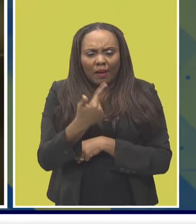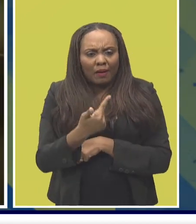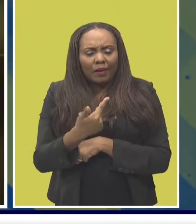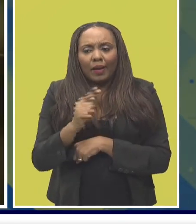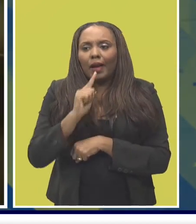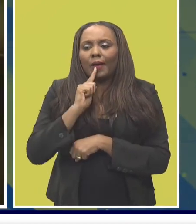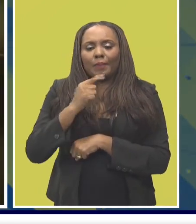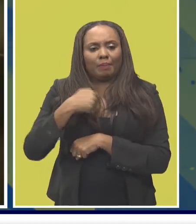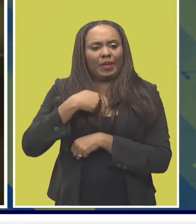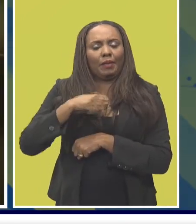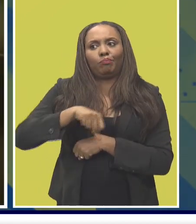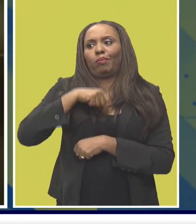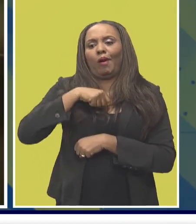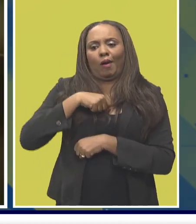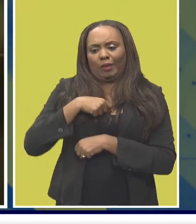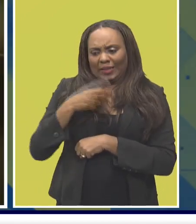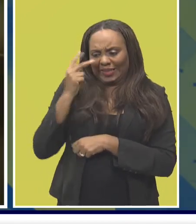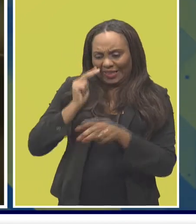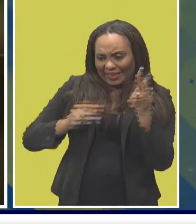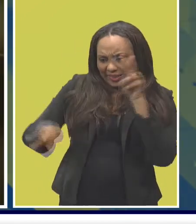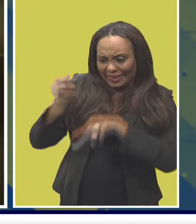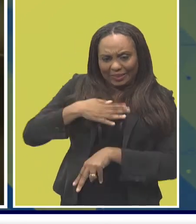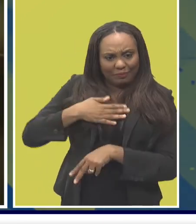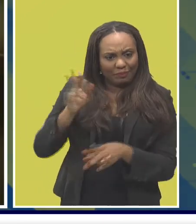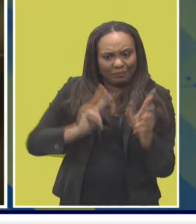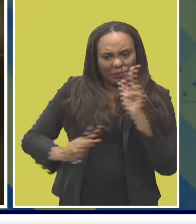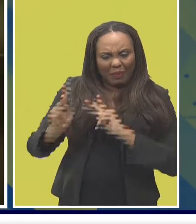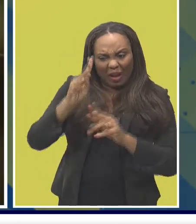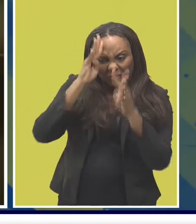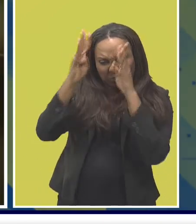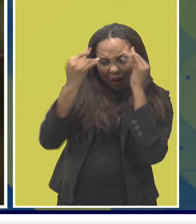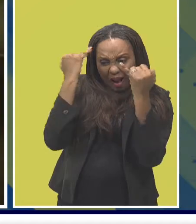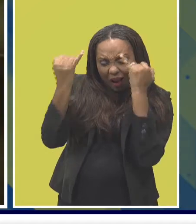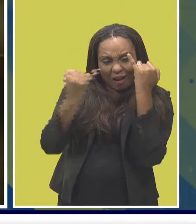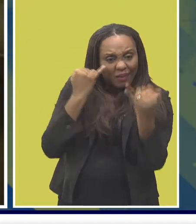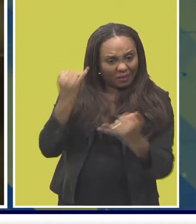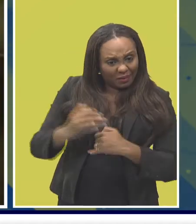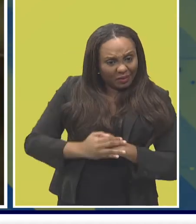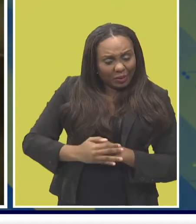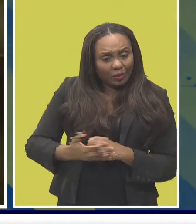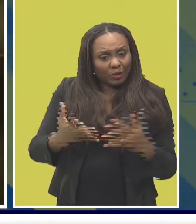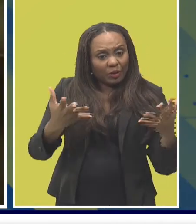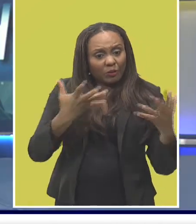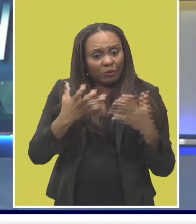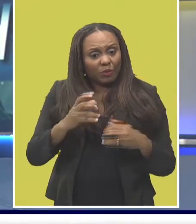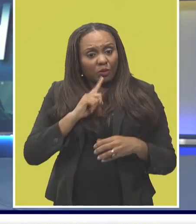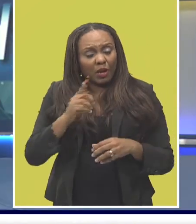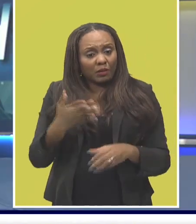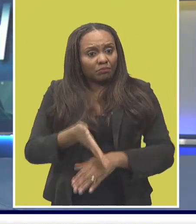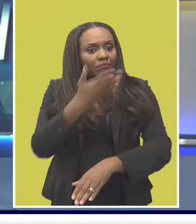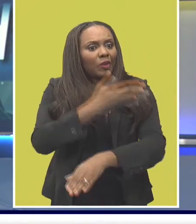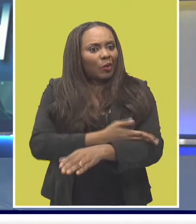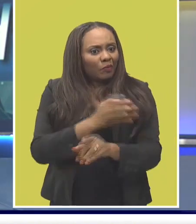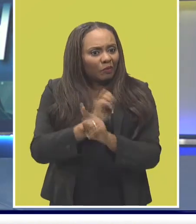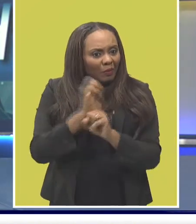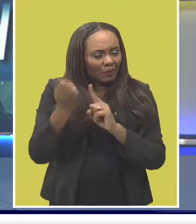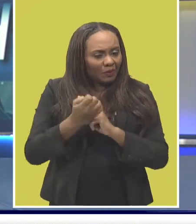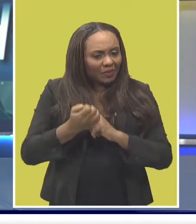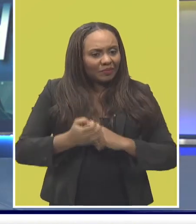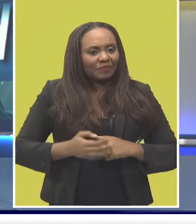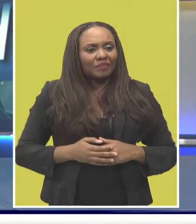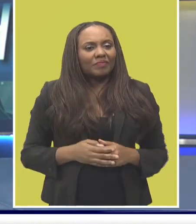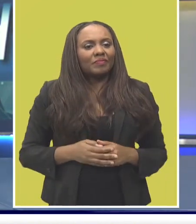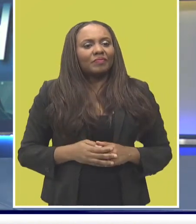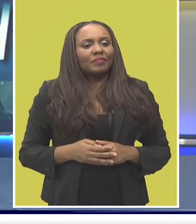with hope that Barbados can continue to be innovative as we try to flesh out a blue economy. The Public